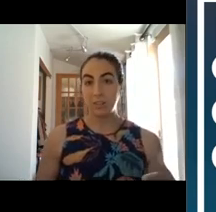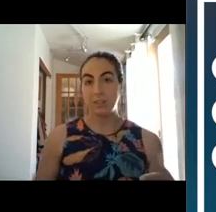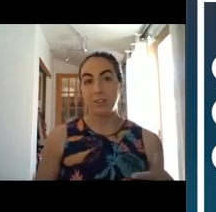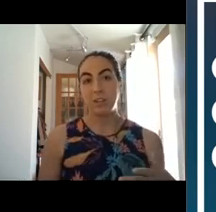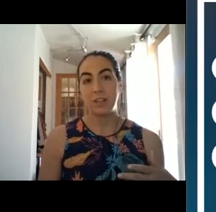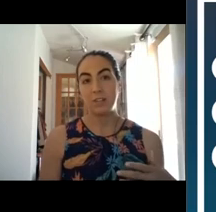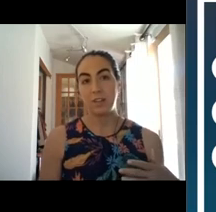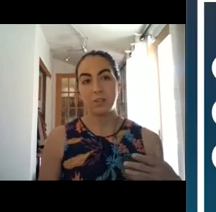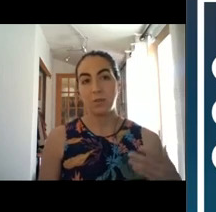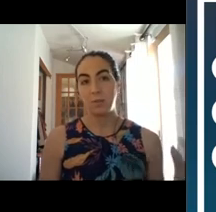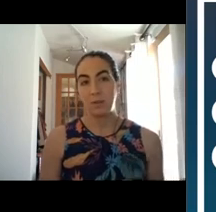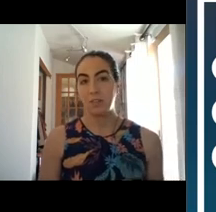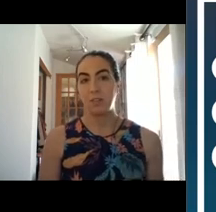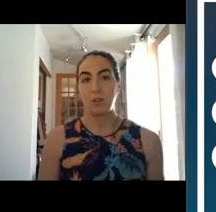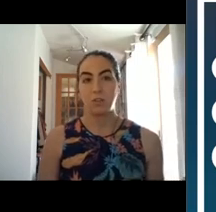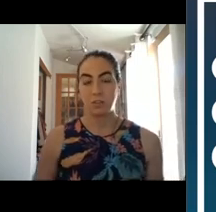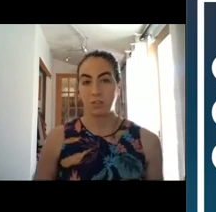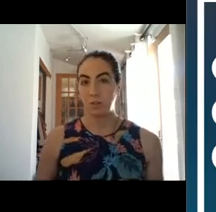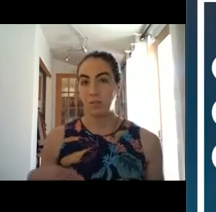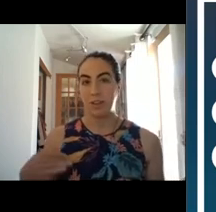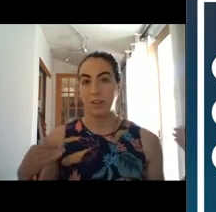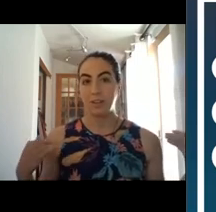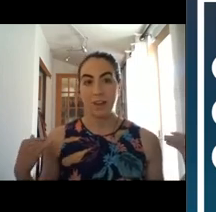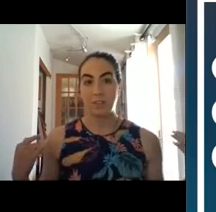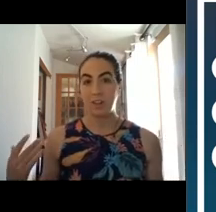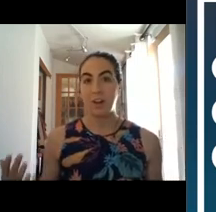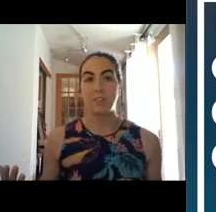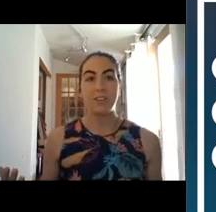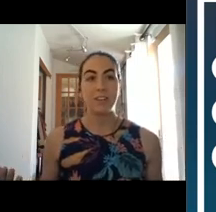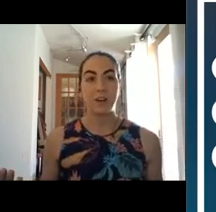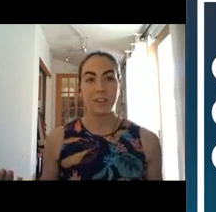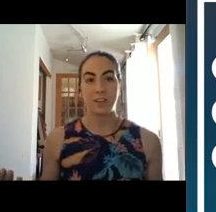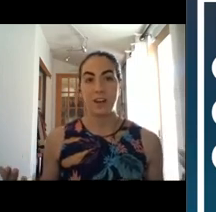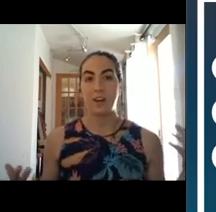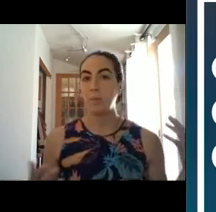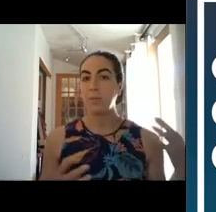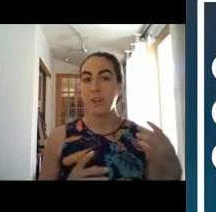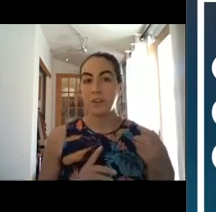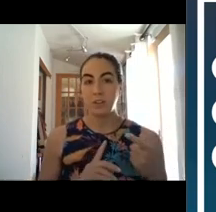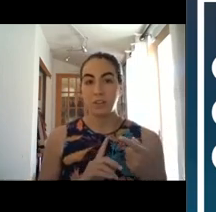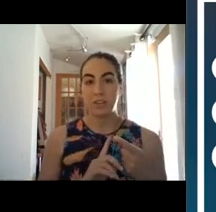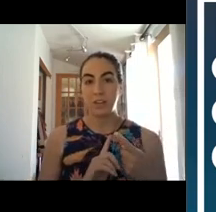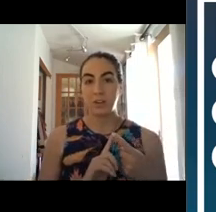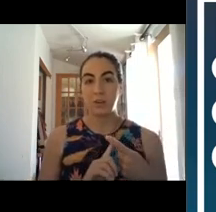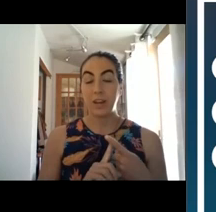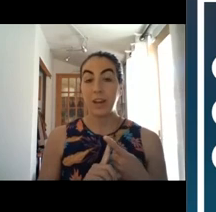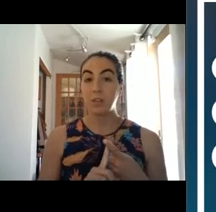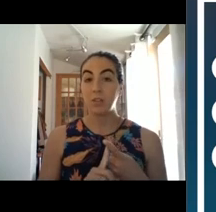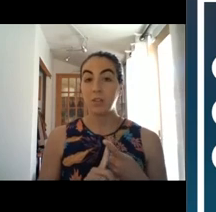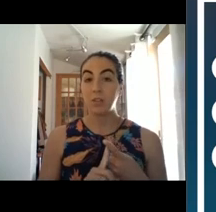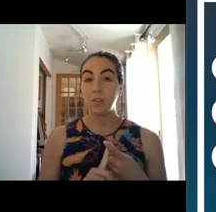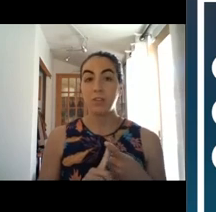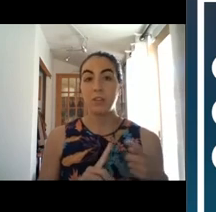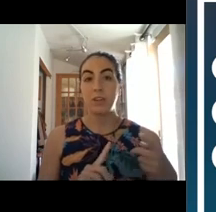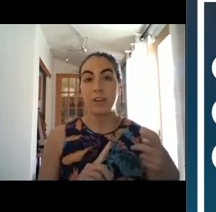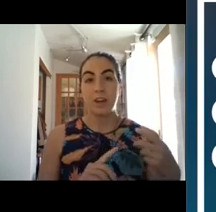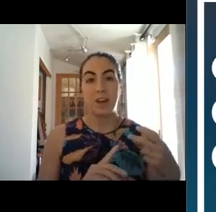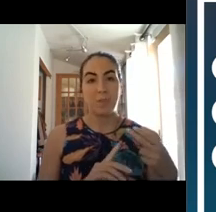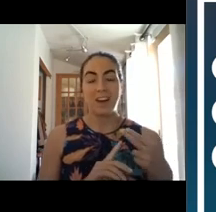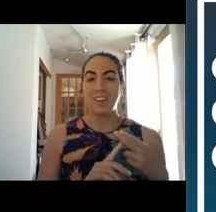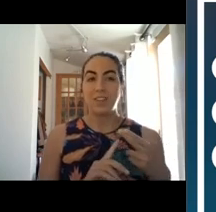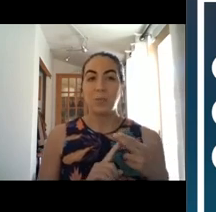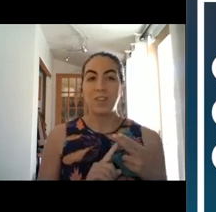own things is, is going to be the future. So they have a lot of things out there now to get your own handles.